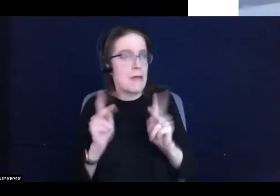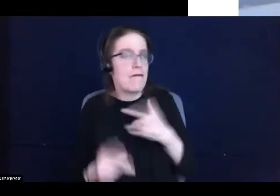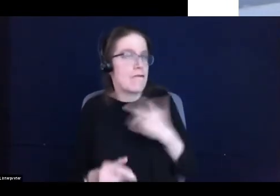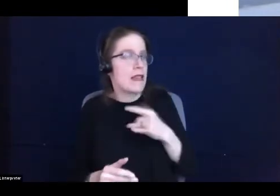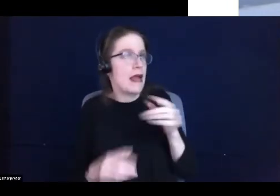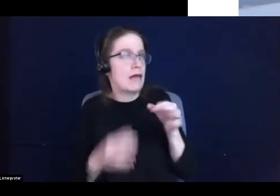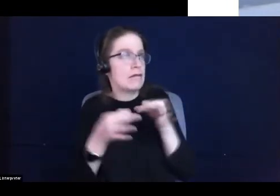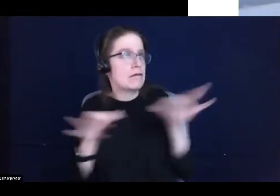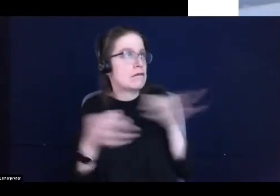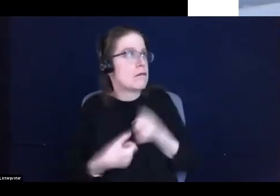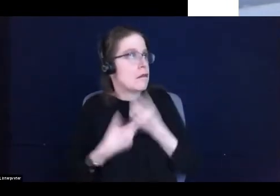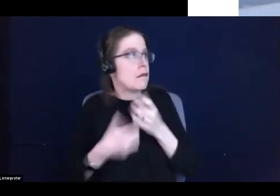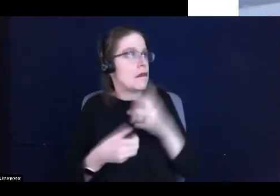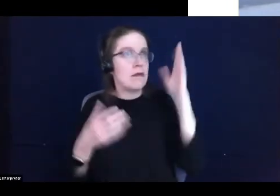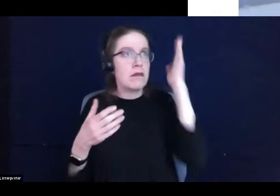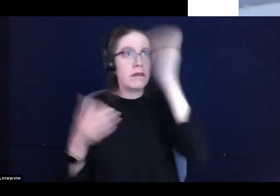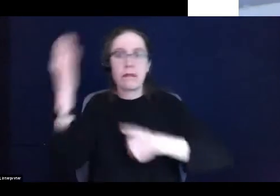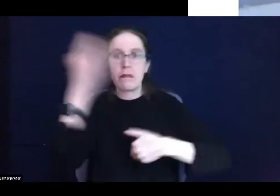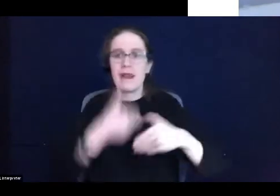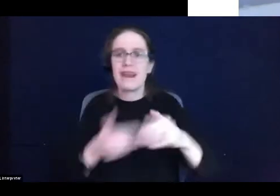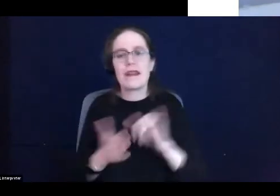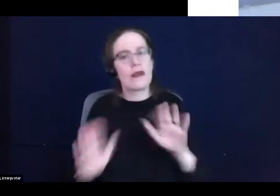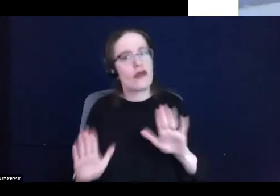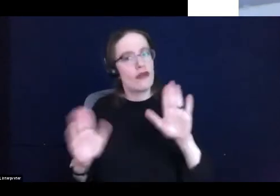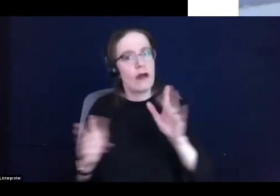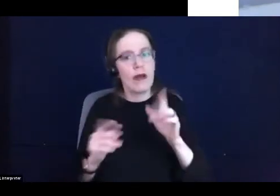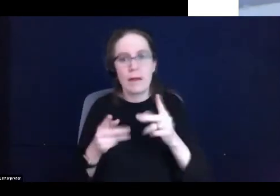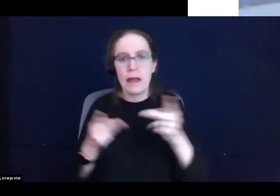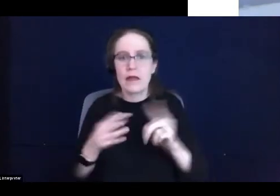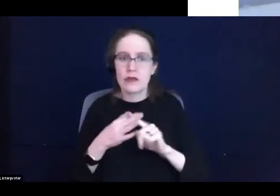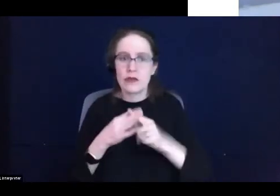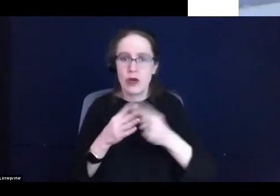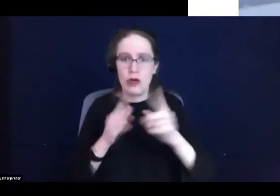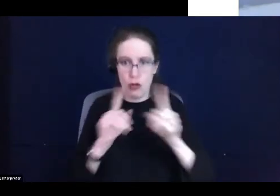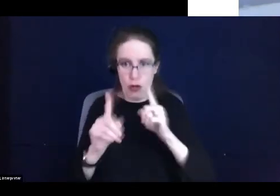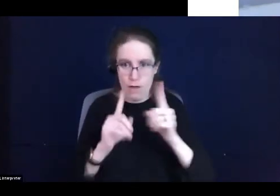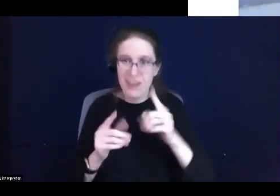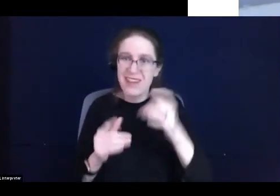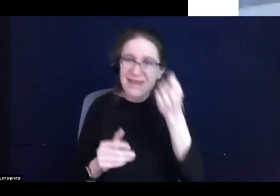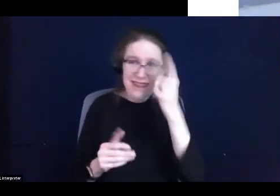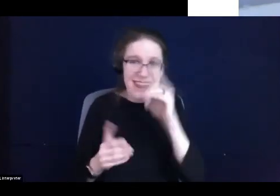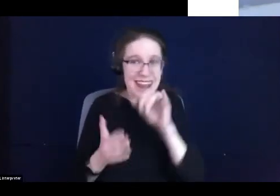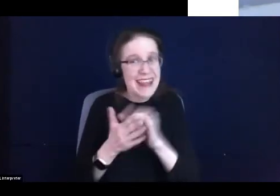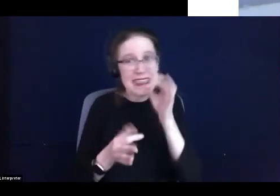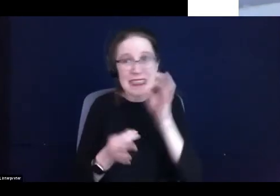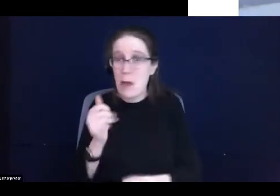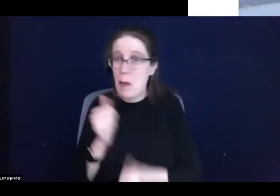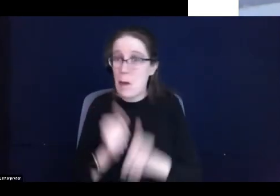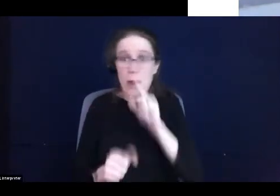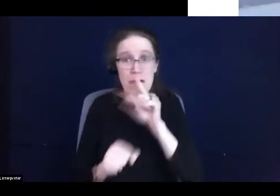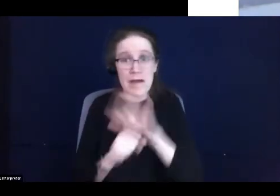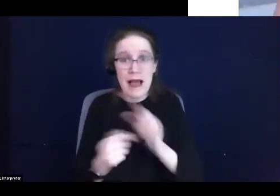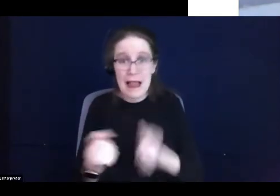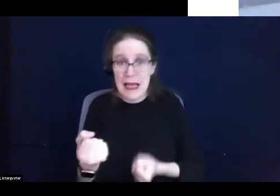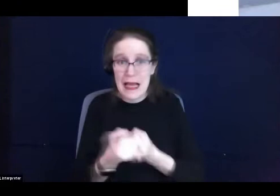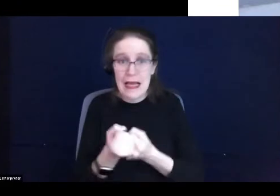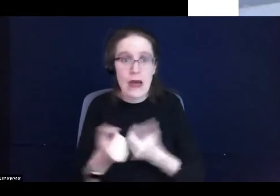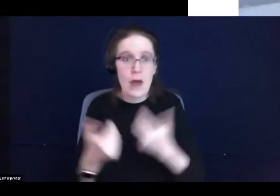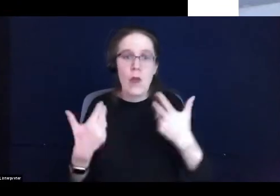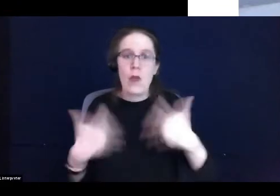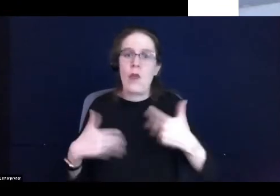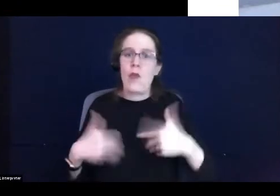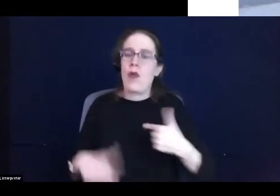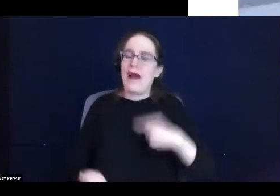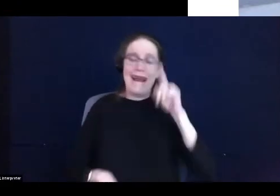take the conversation. Third simple and maybe the most validating statement you can make is, man, I can't imagine what you're